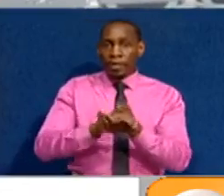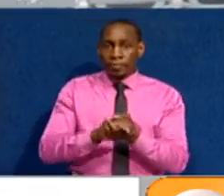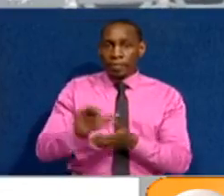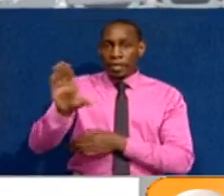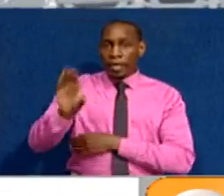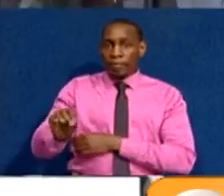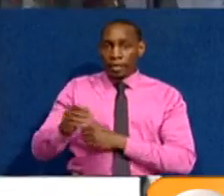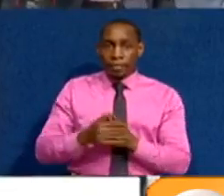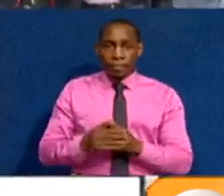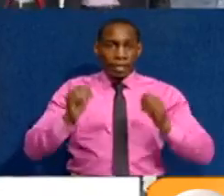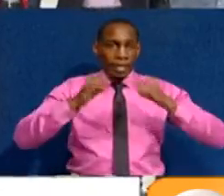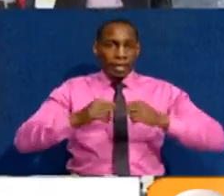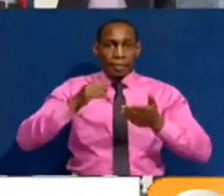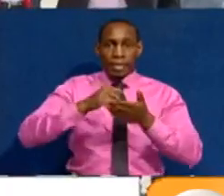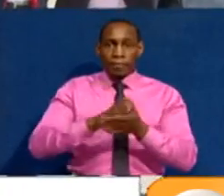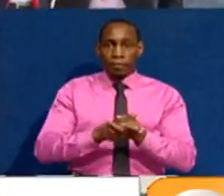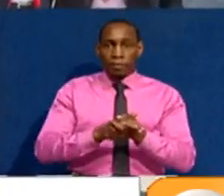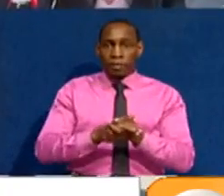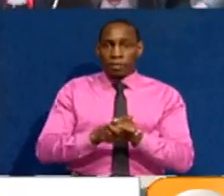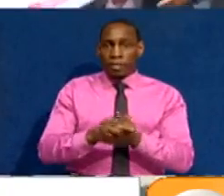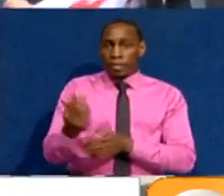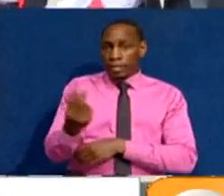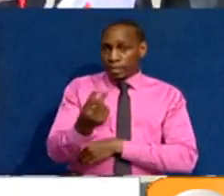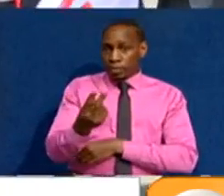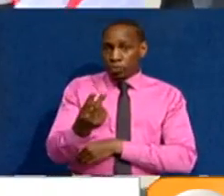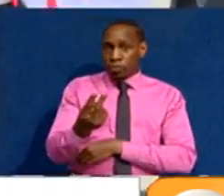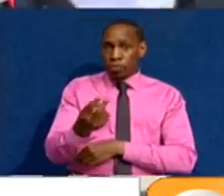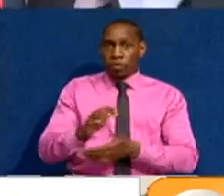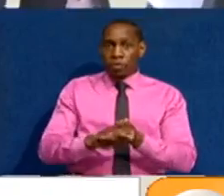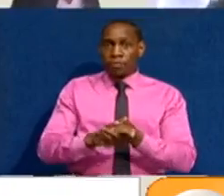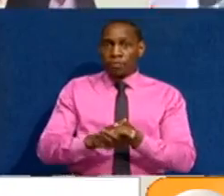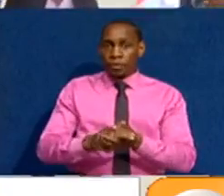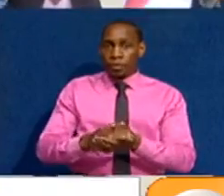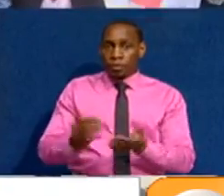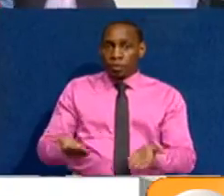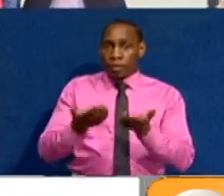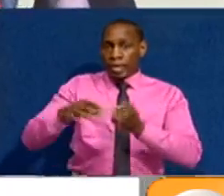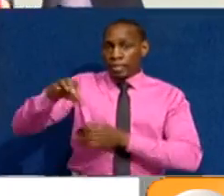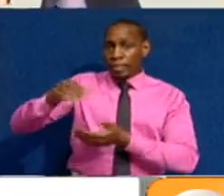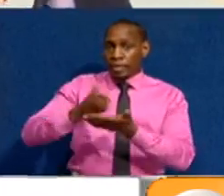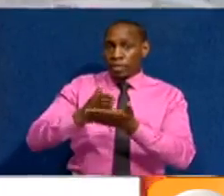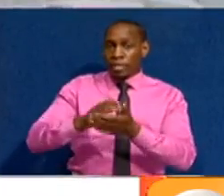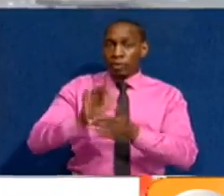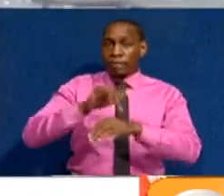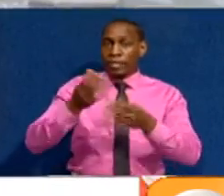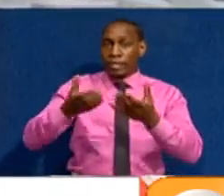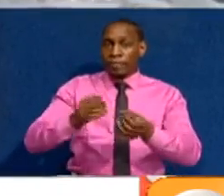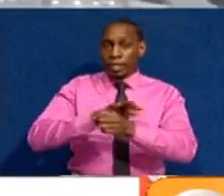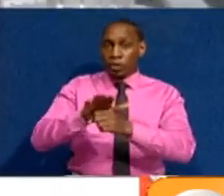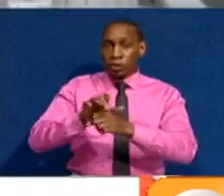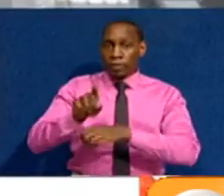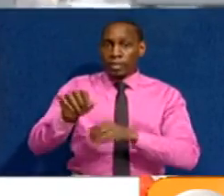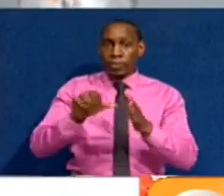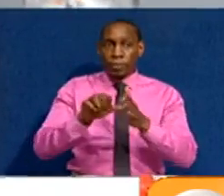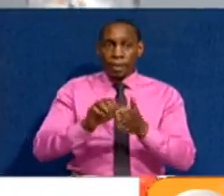Africa Leasing. The deal is part of Isuzu East Africa and the lender to revitalize the PSV sector that was ravaged by the